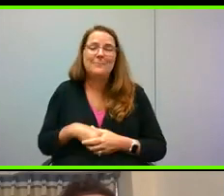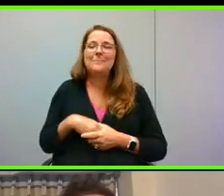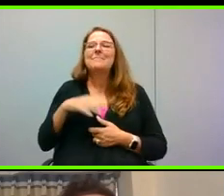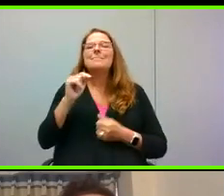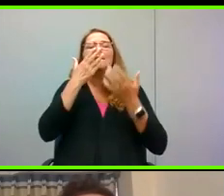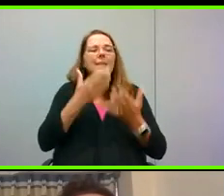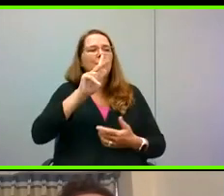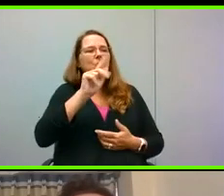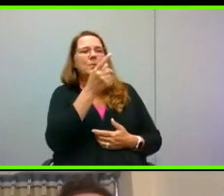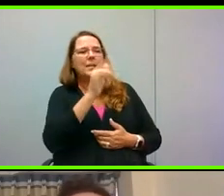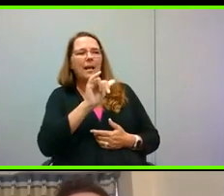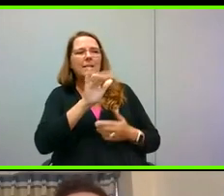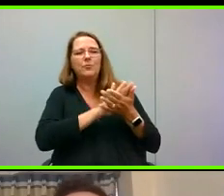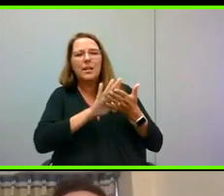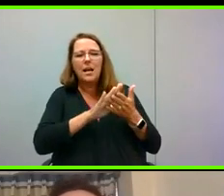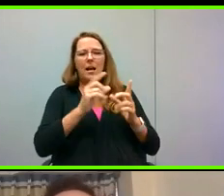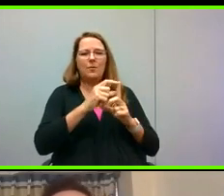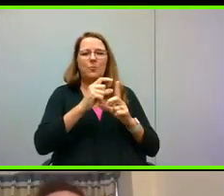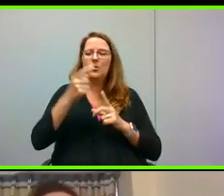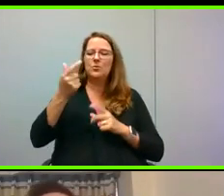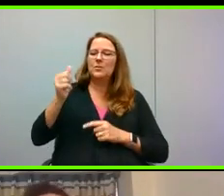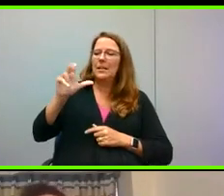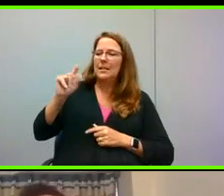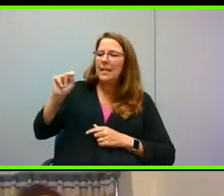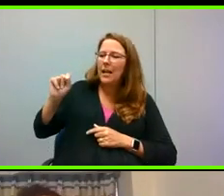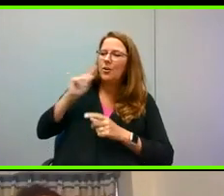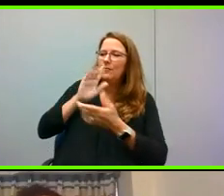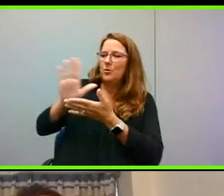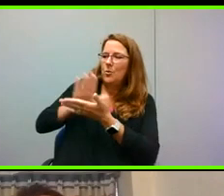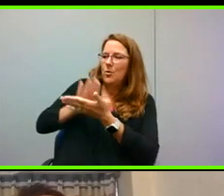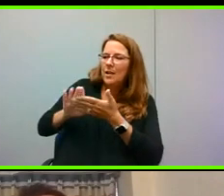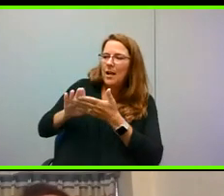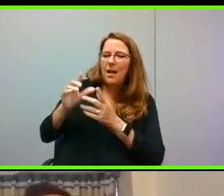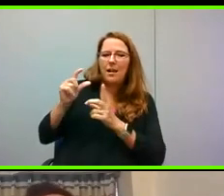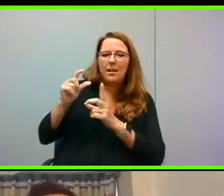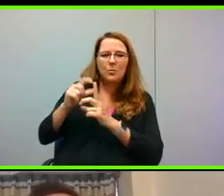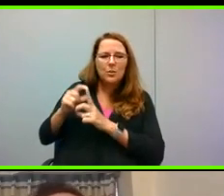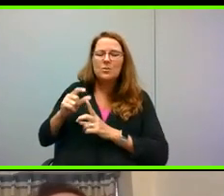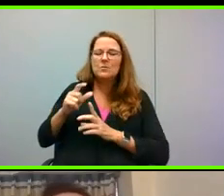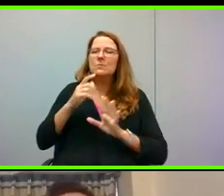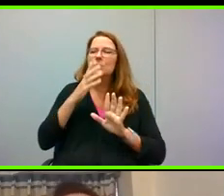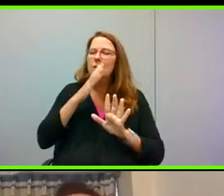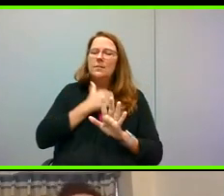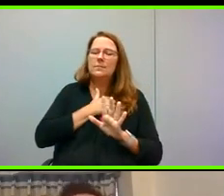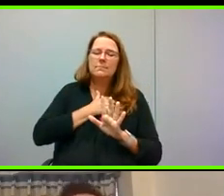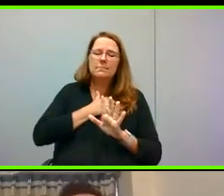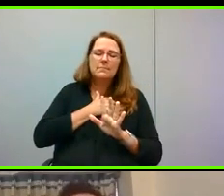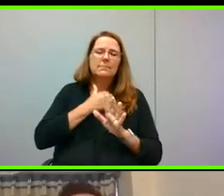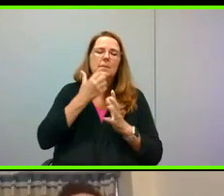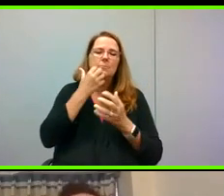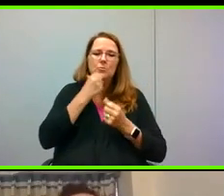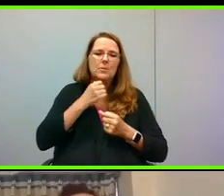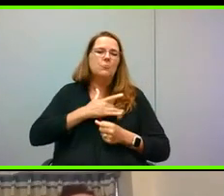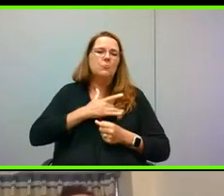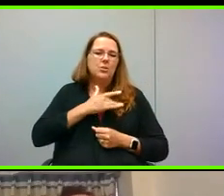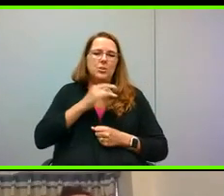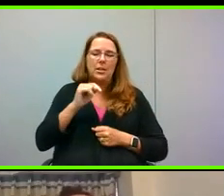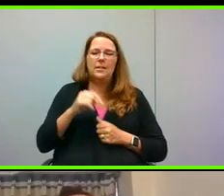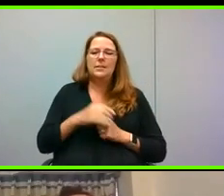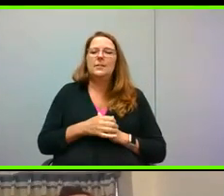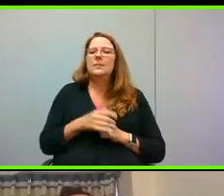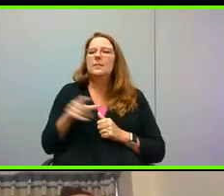kind words, and Garrett for all the kind words. I truly appreciate it. You all do mean the world to